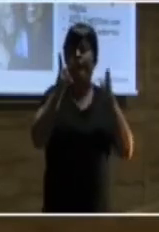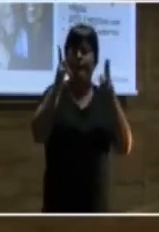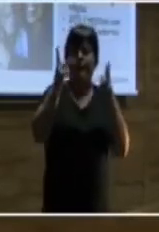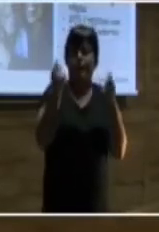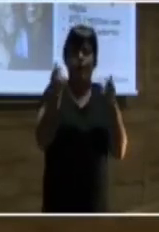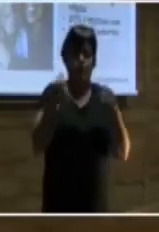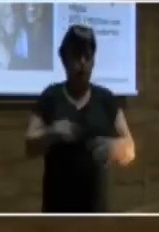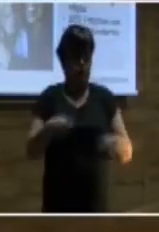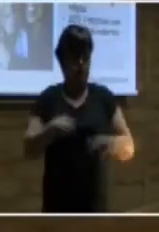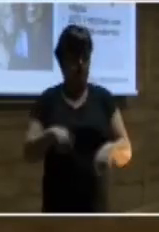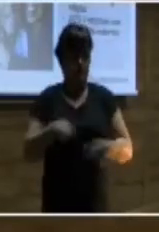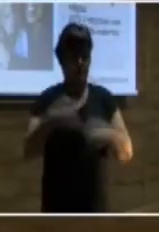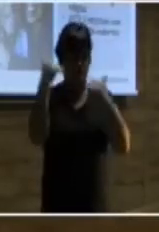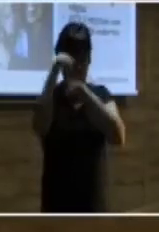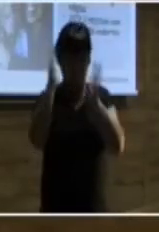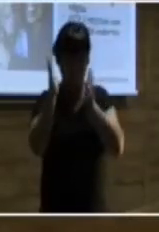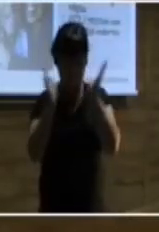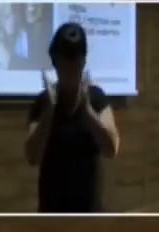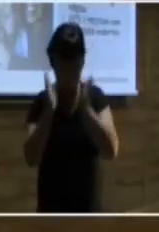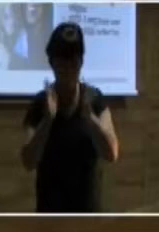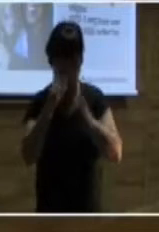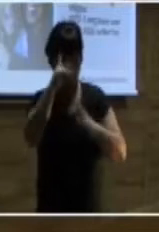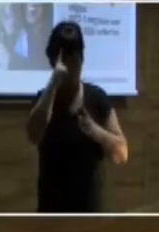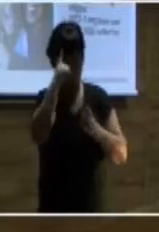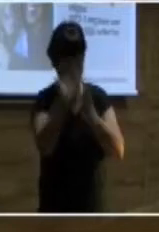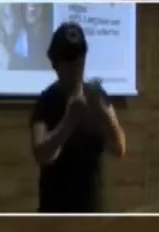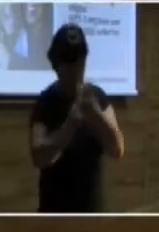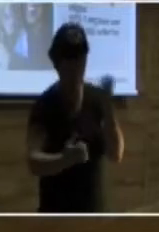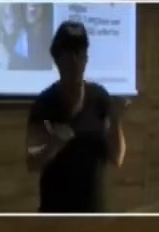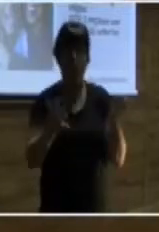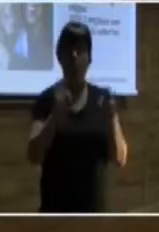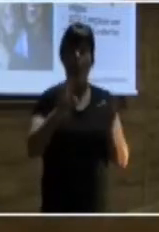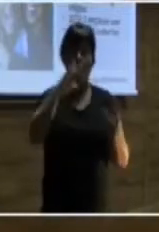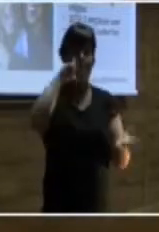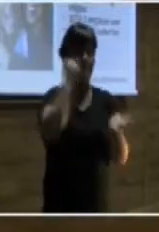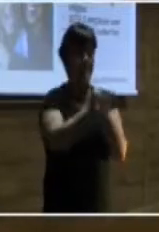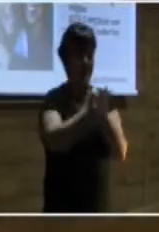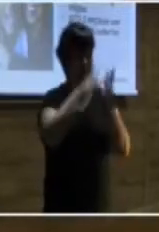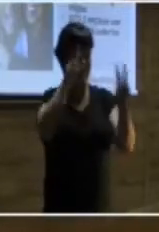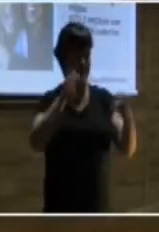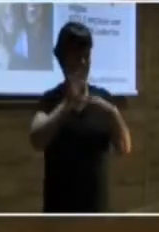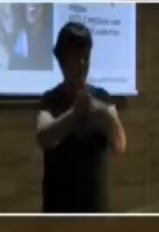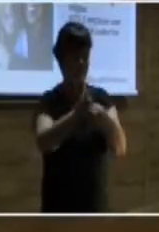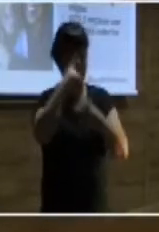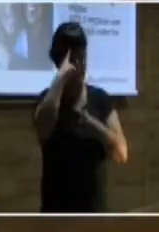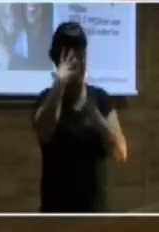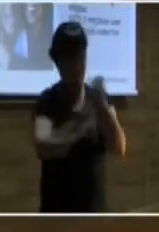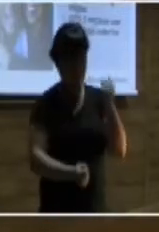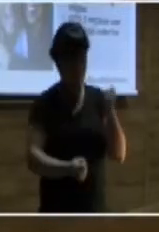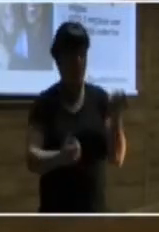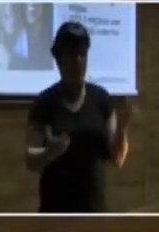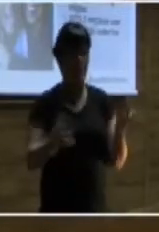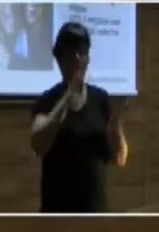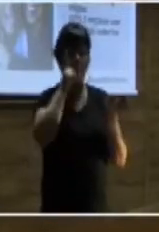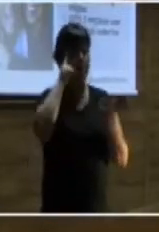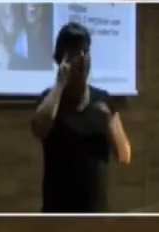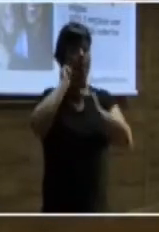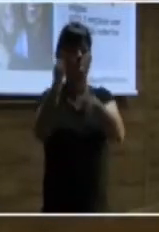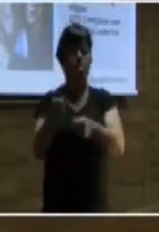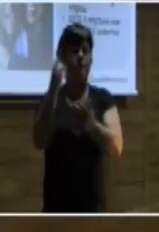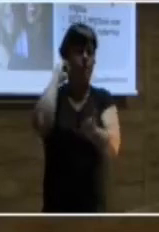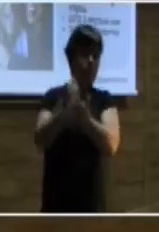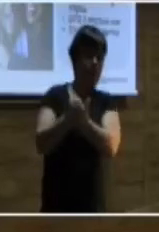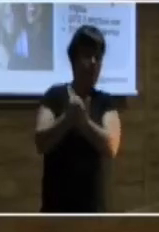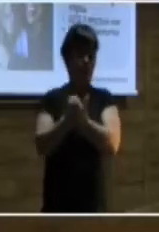important report. Stigma is something that covers a broad range. You might be